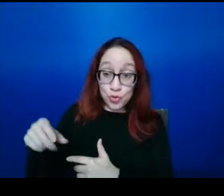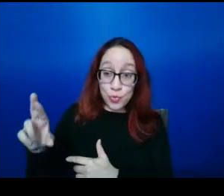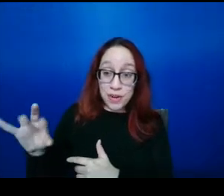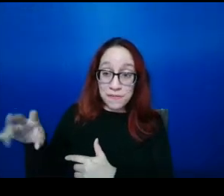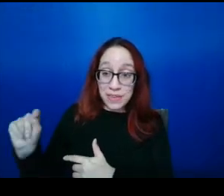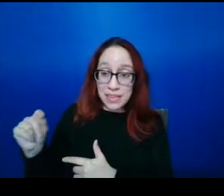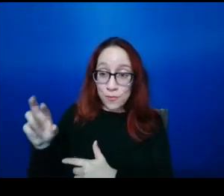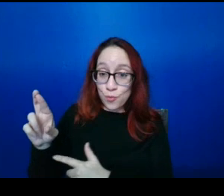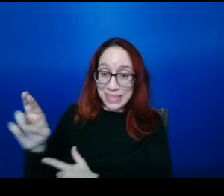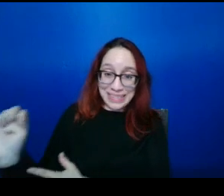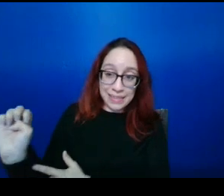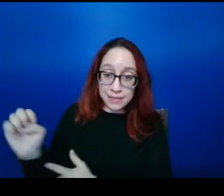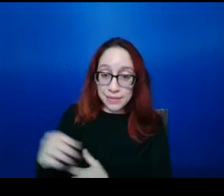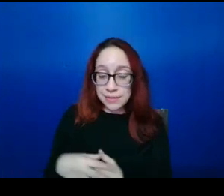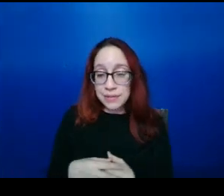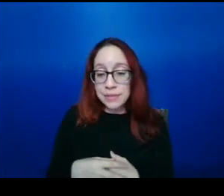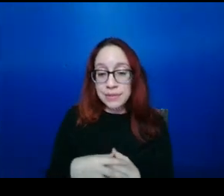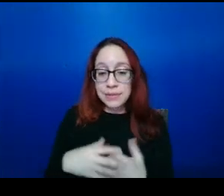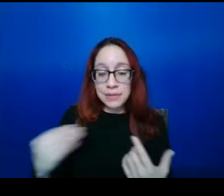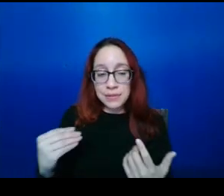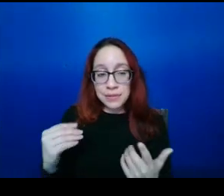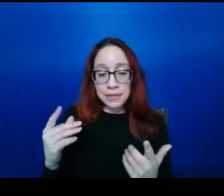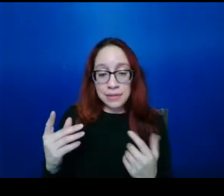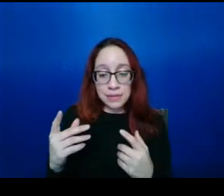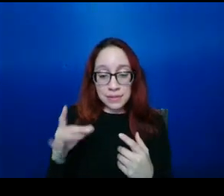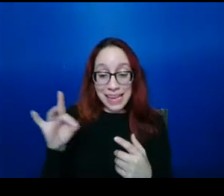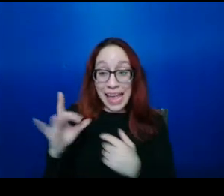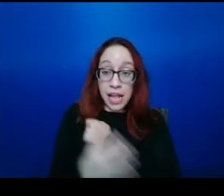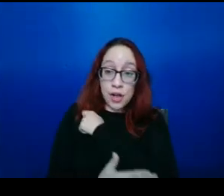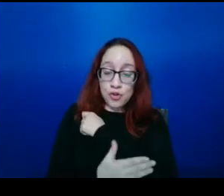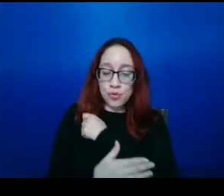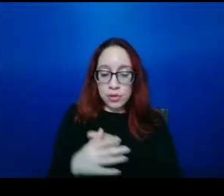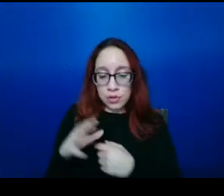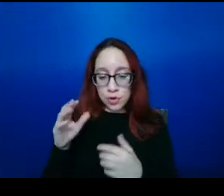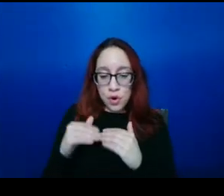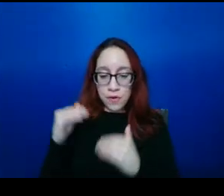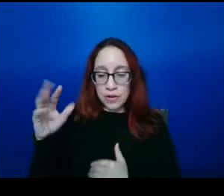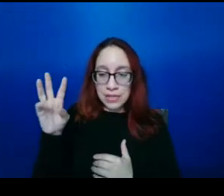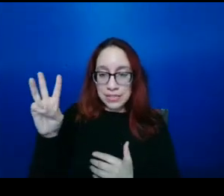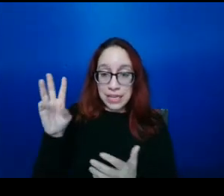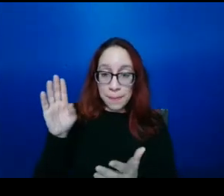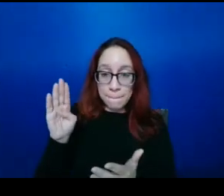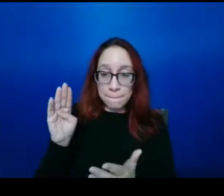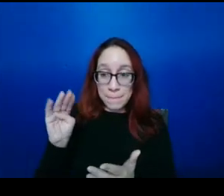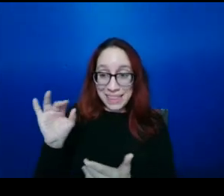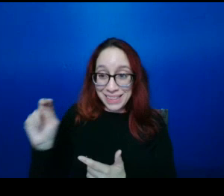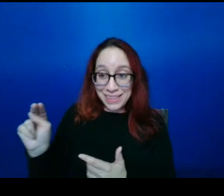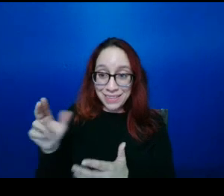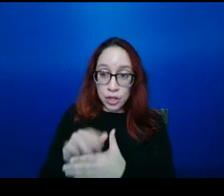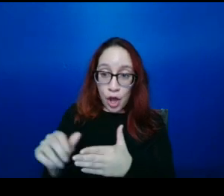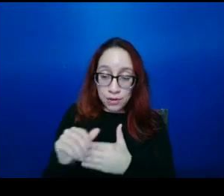real estate, and in 8 countries, and over $6 billion in assets.